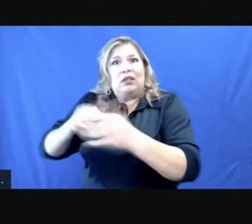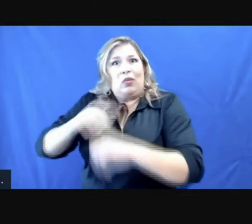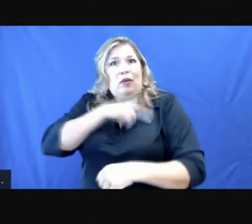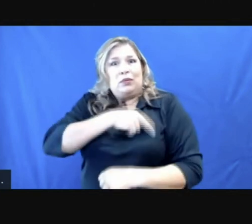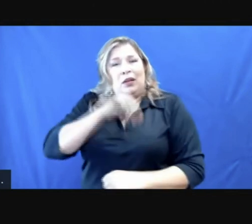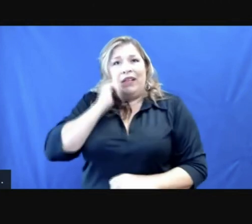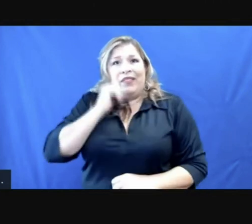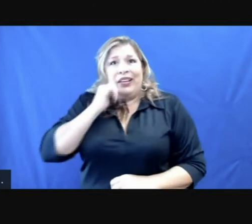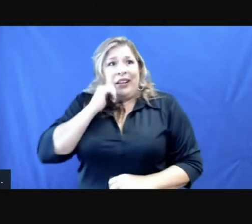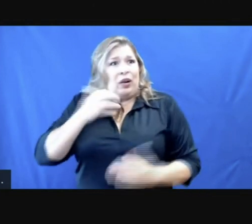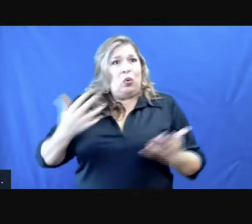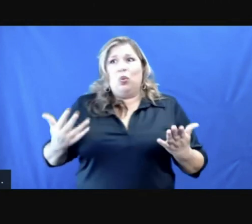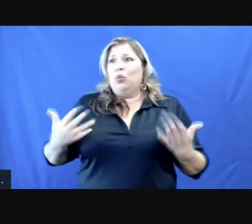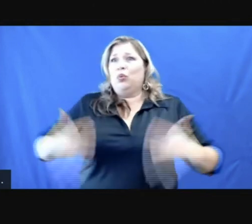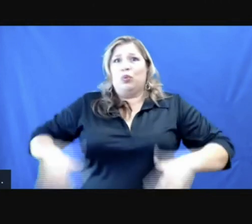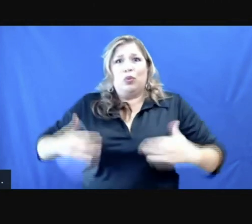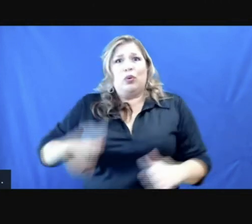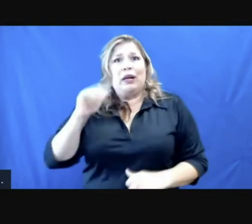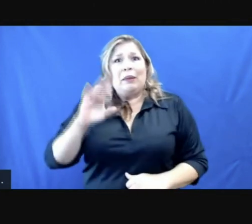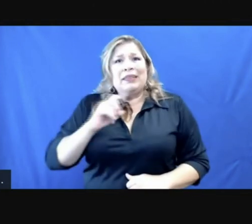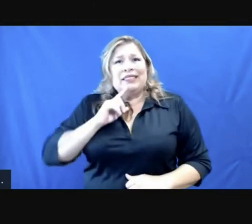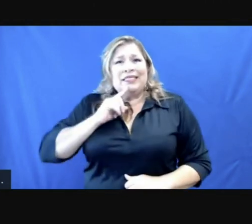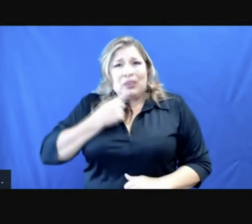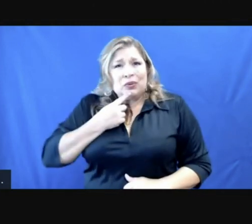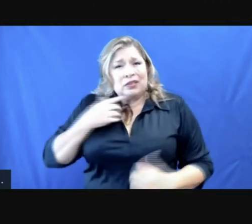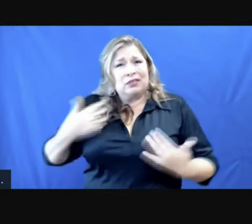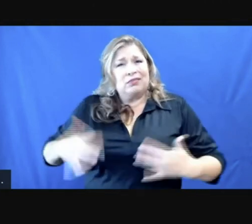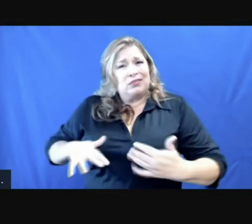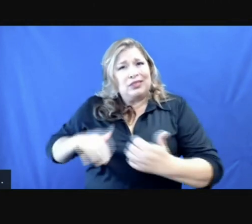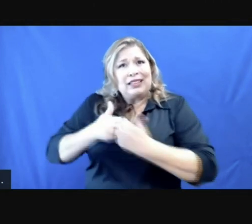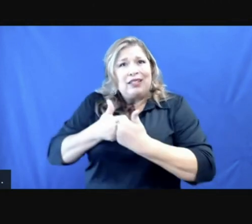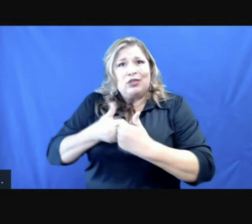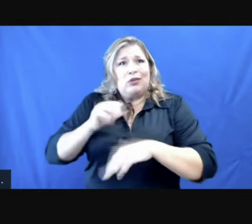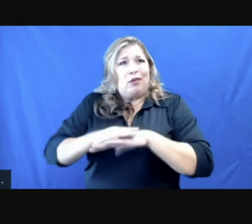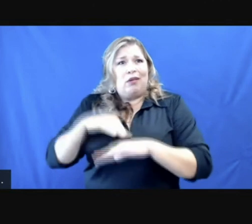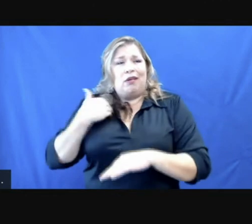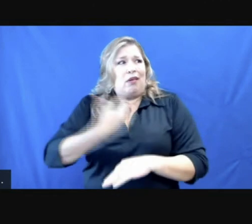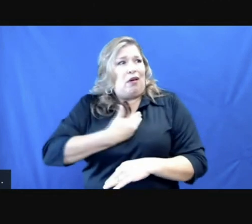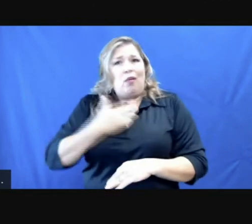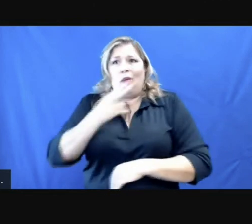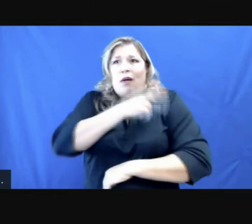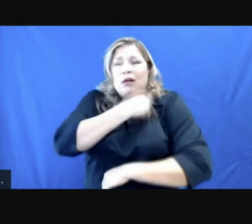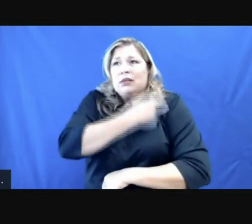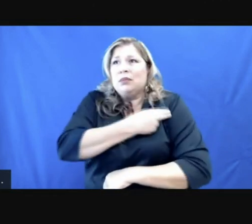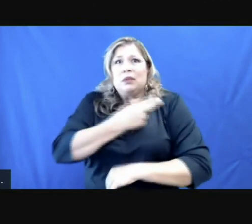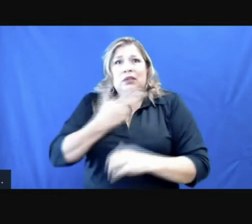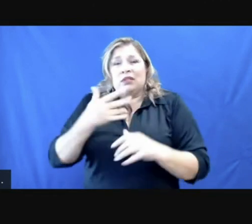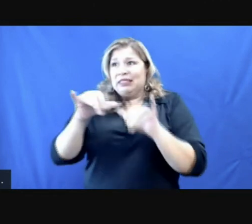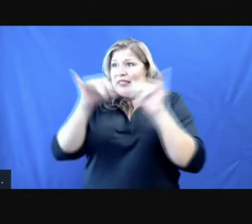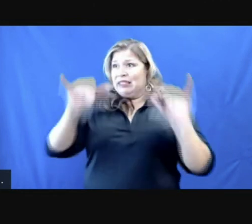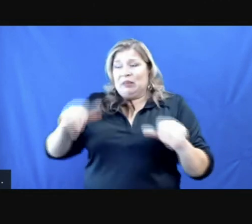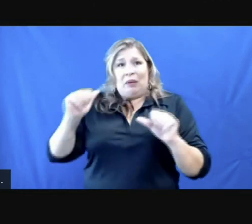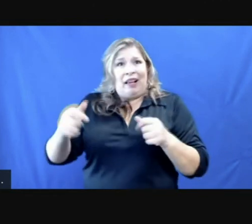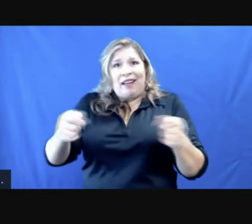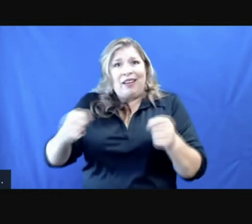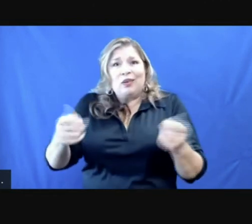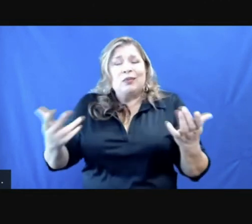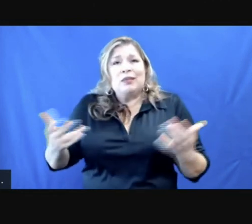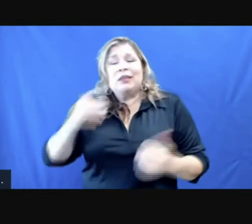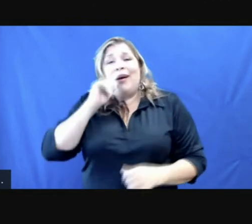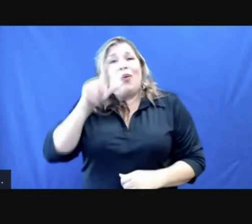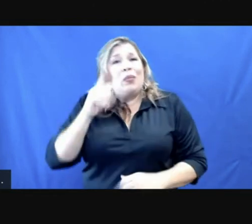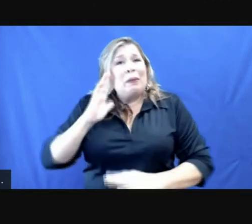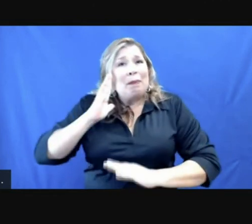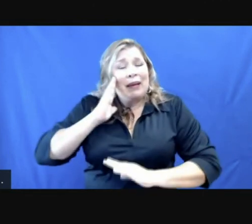mean? It could mean a serious challenge on our entire healthcare delivery system, and not just the beds in the buildings, but